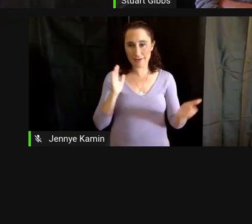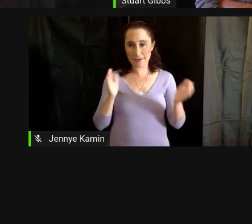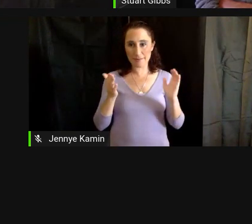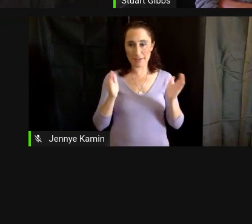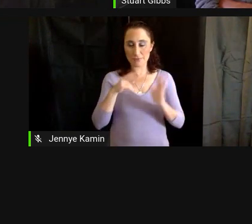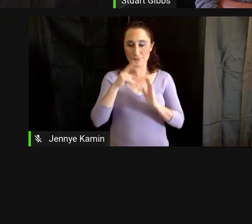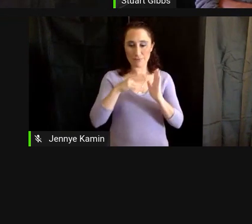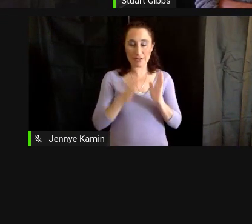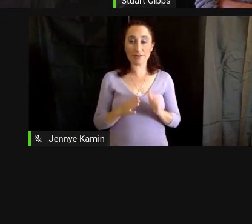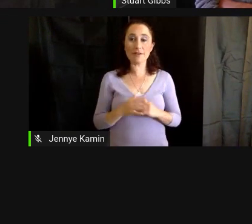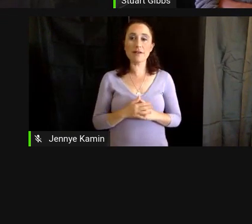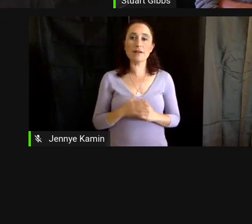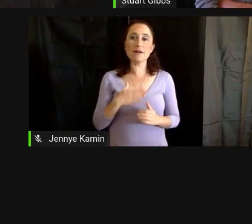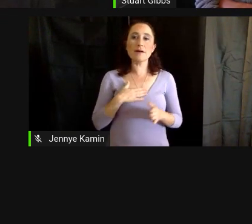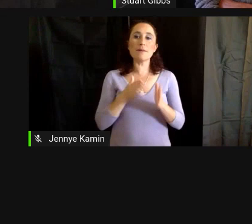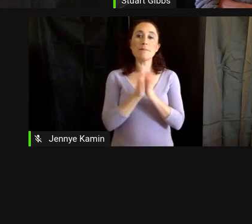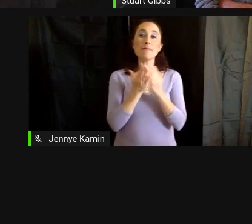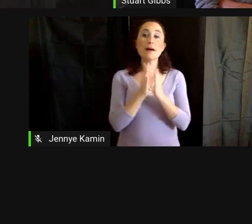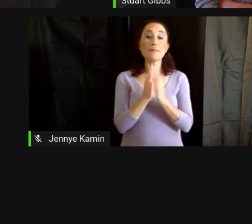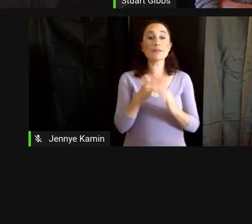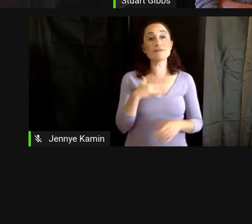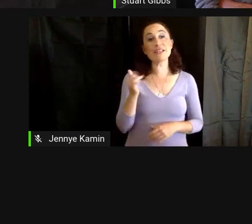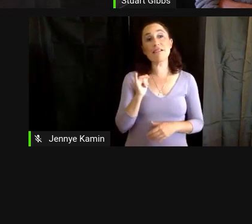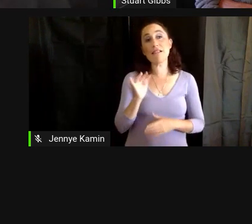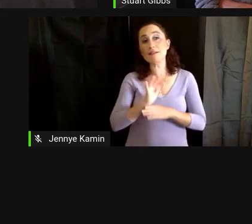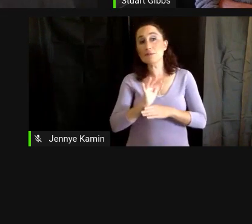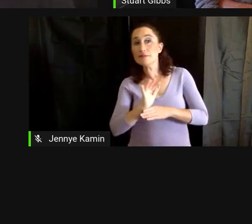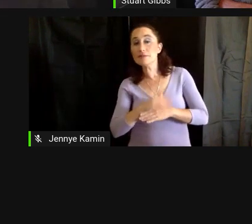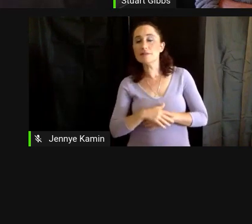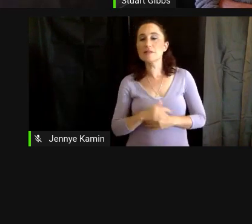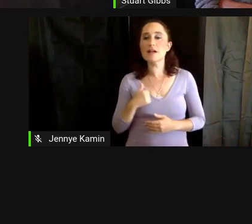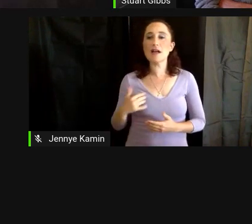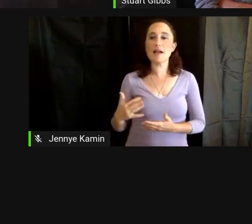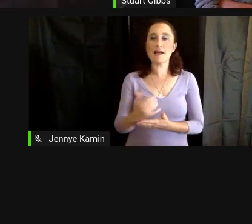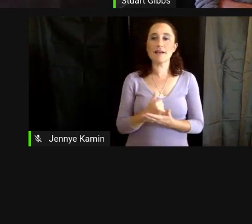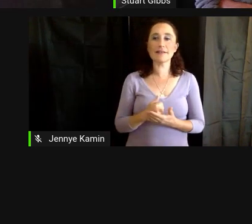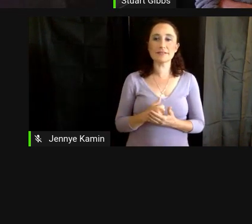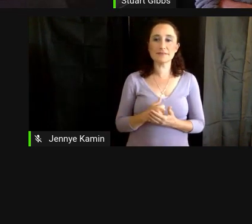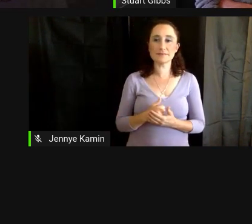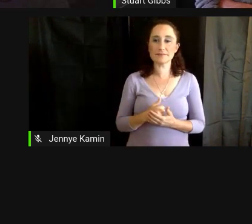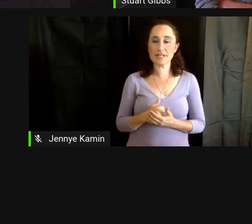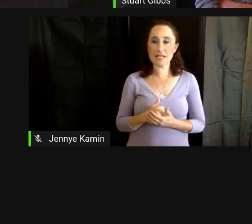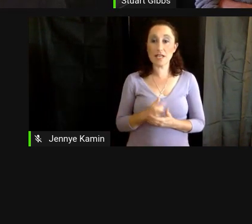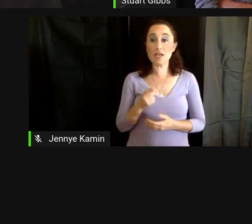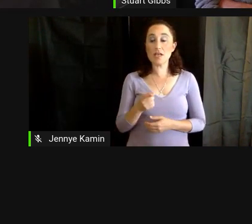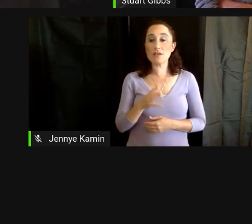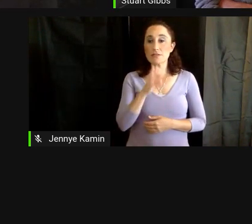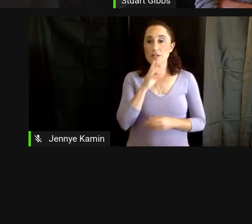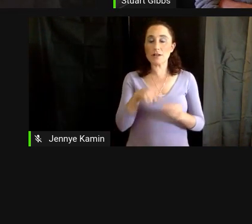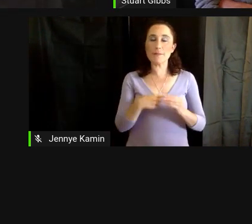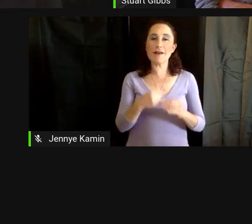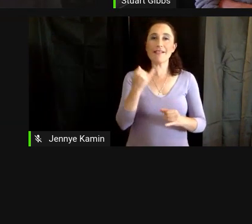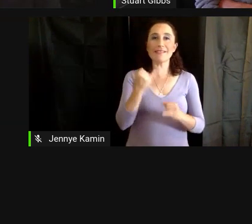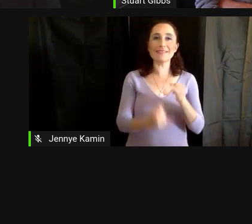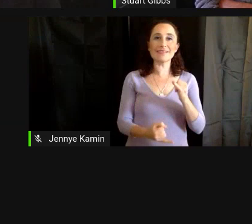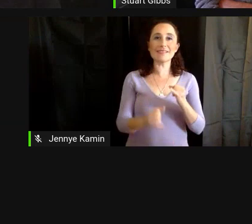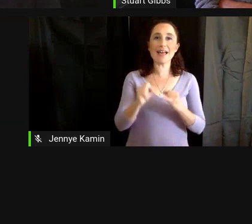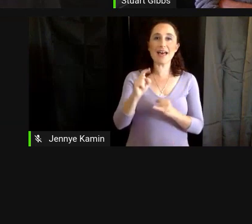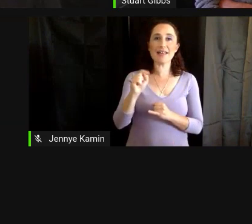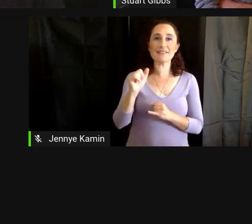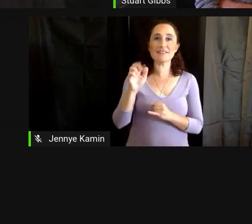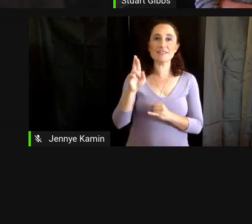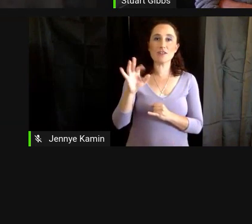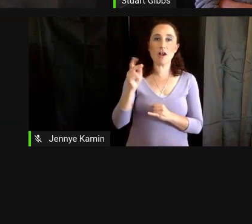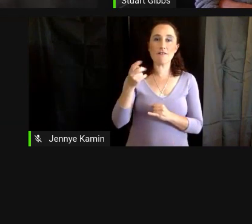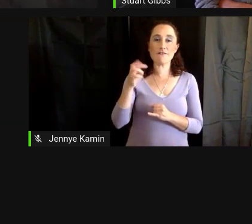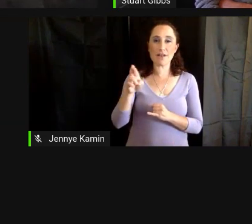to write books that sort of feel like movies. I collect novels. I was looking down earlier, you mentioned Last Starfighter, because I had the Last Starfighter novelization, but I don't